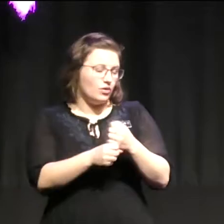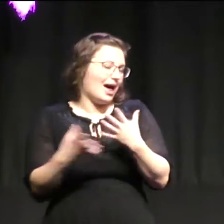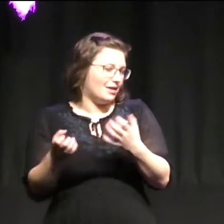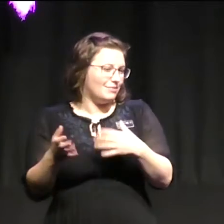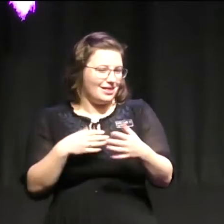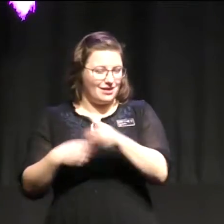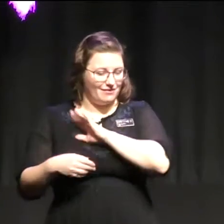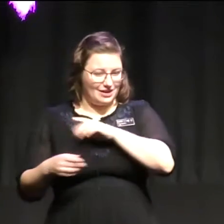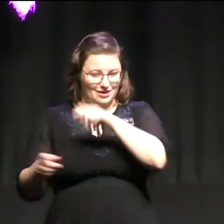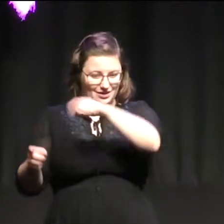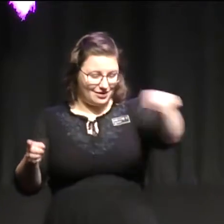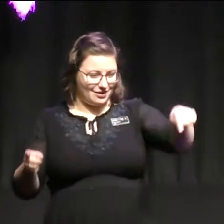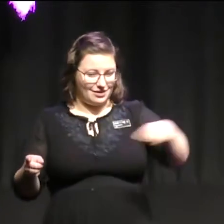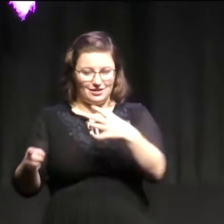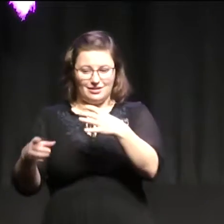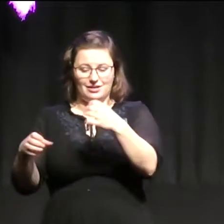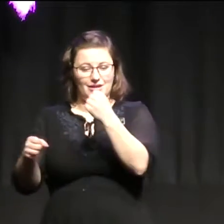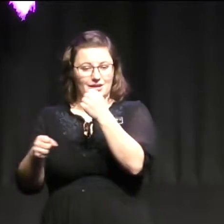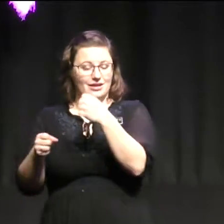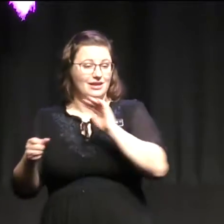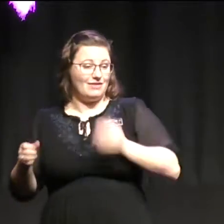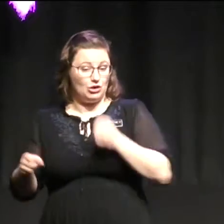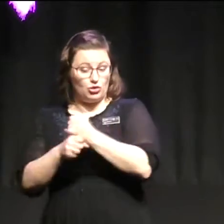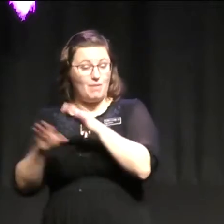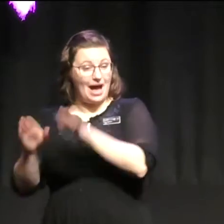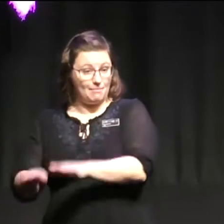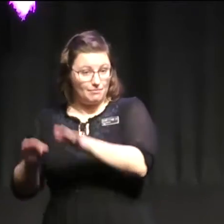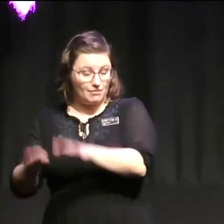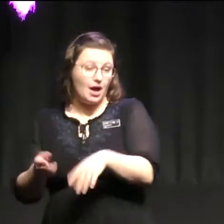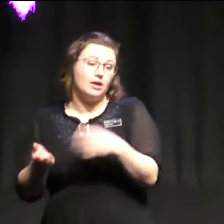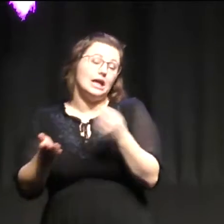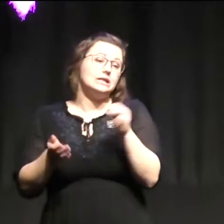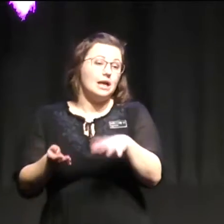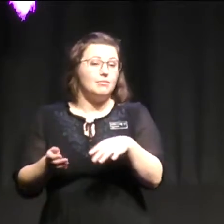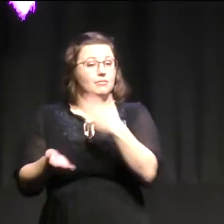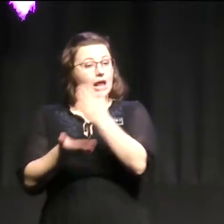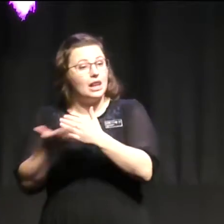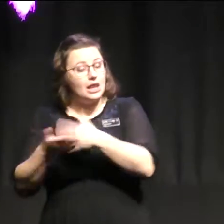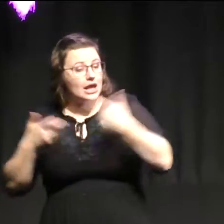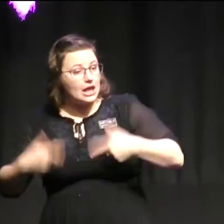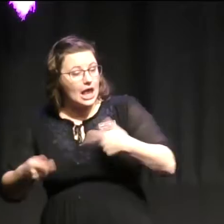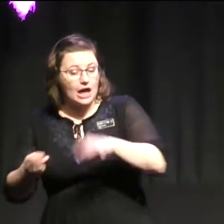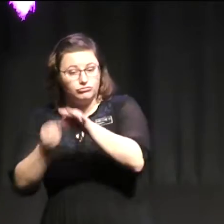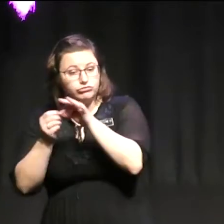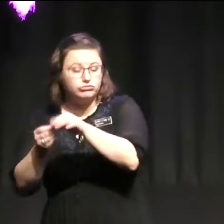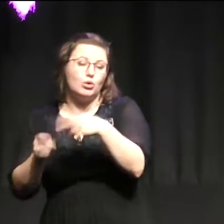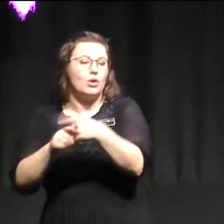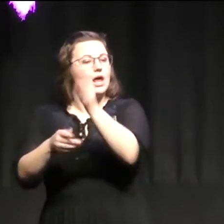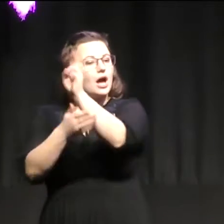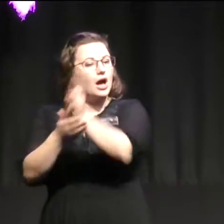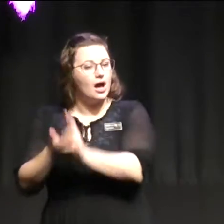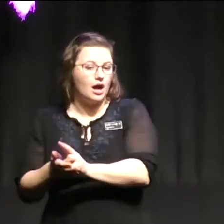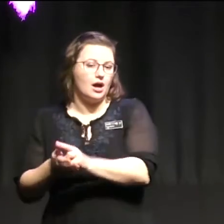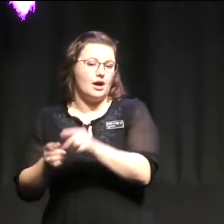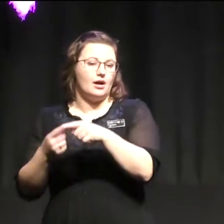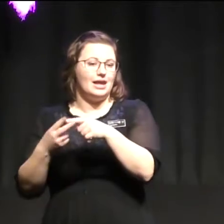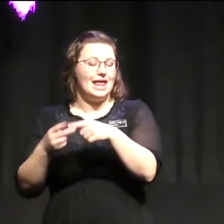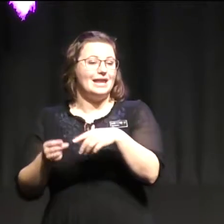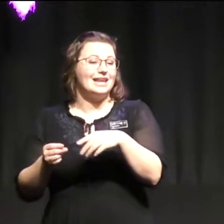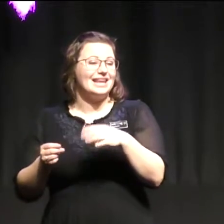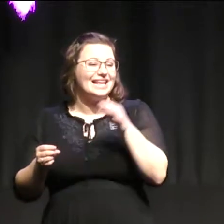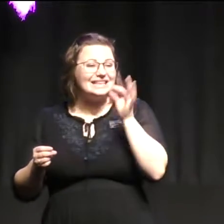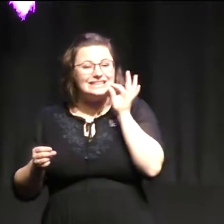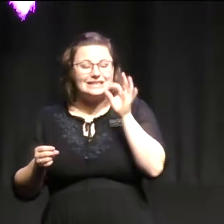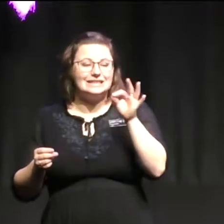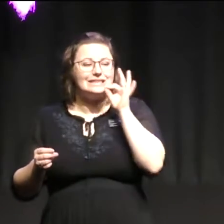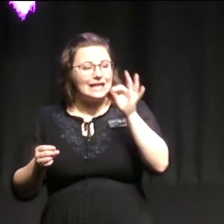organize. Women who work out of their homes. So these are garment workers, artisans, incense stick rollers, or cigar